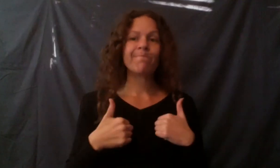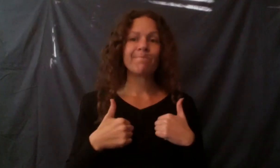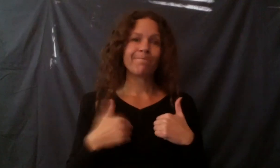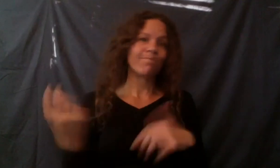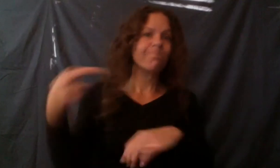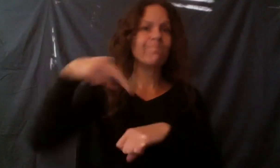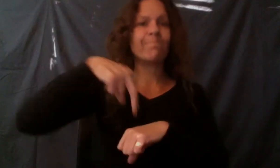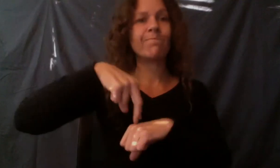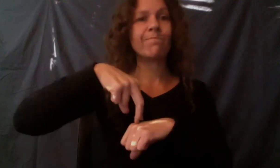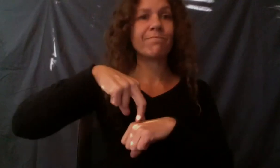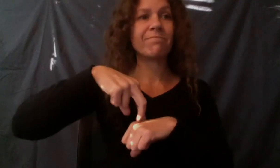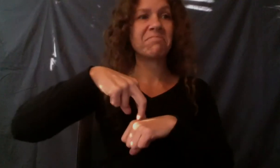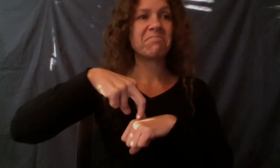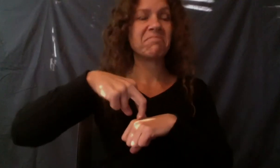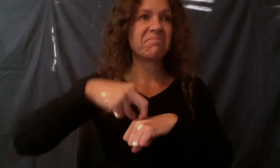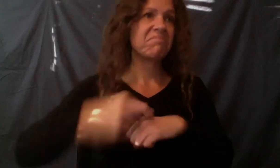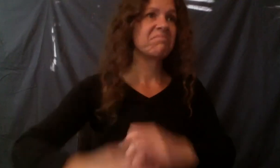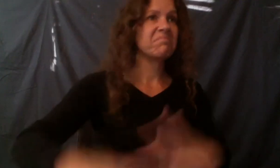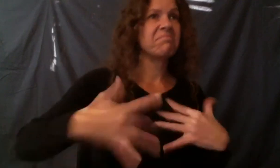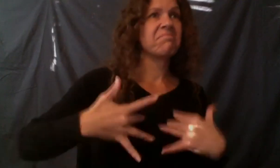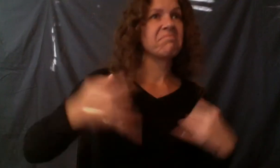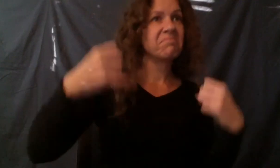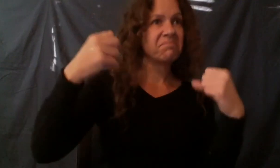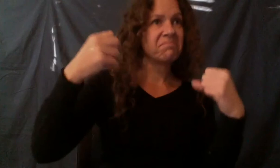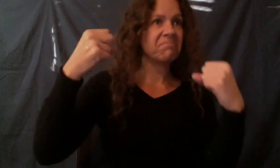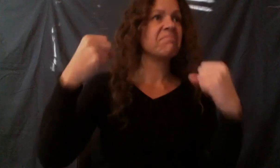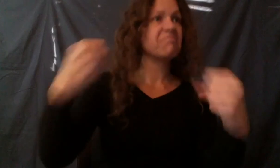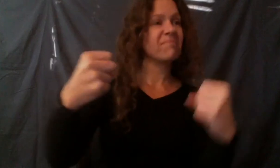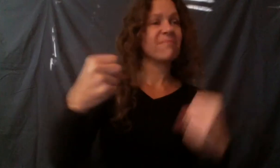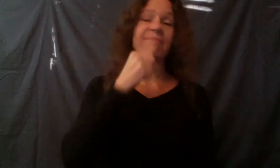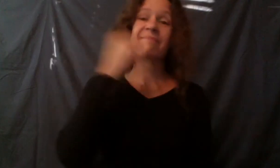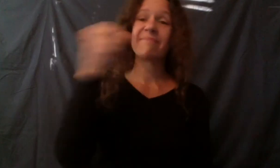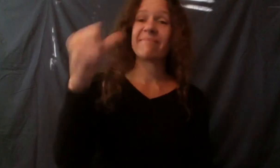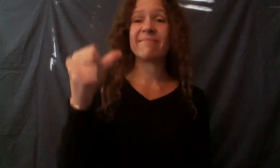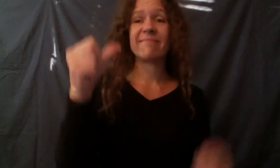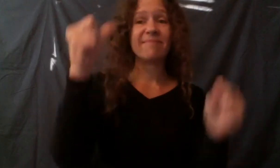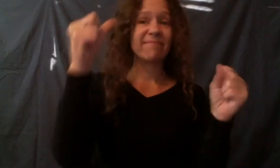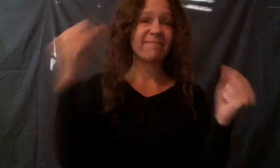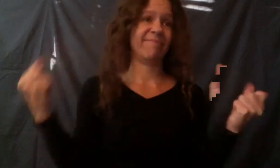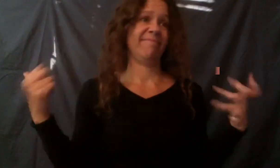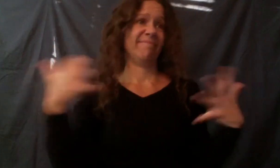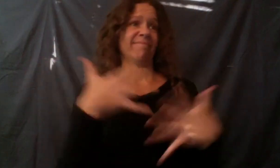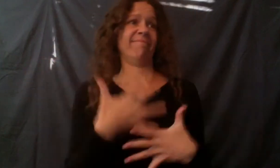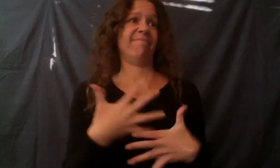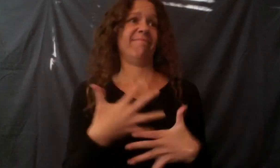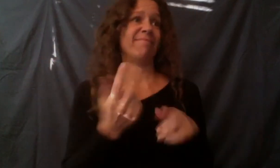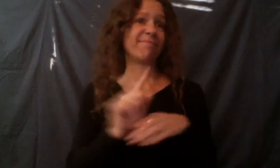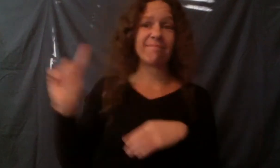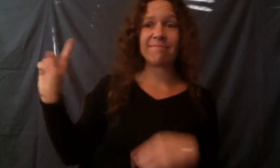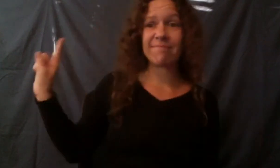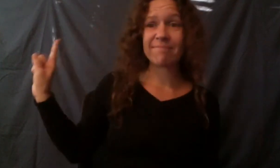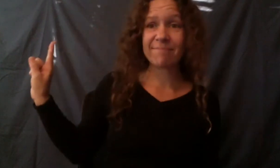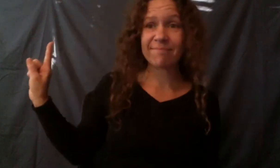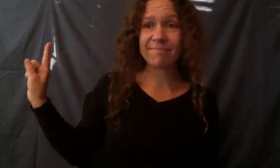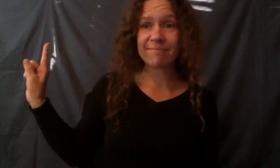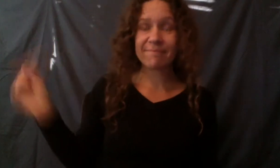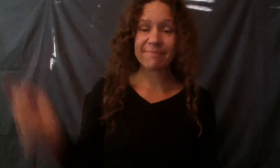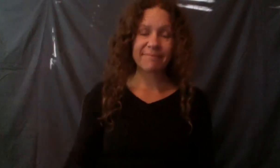I will stand my ground, and I won't back